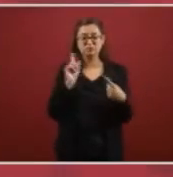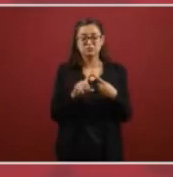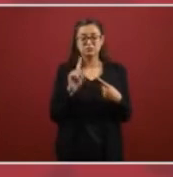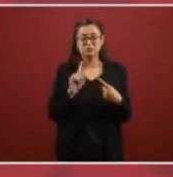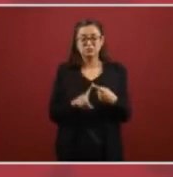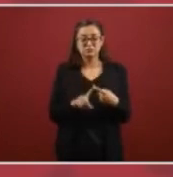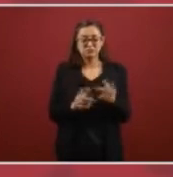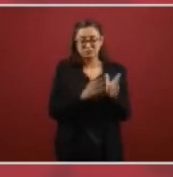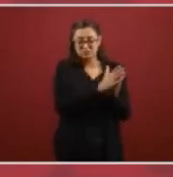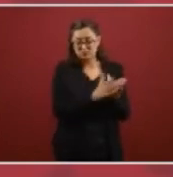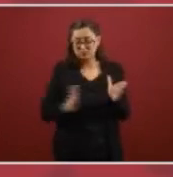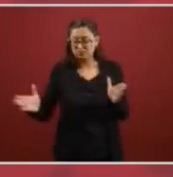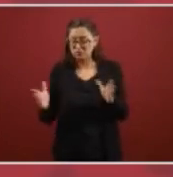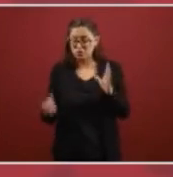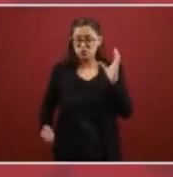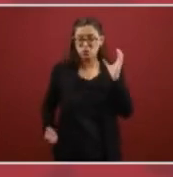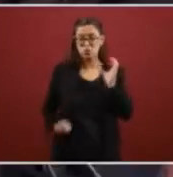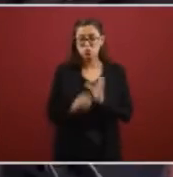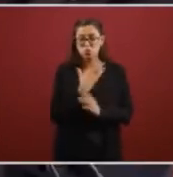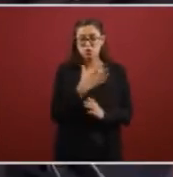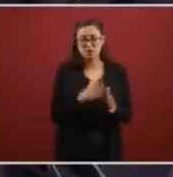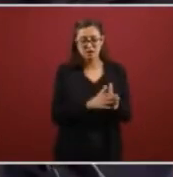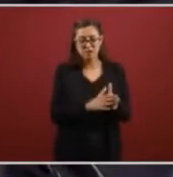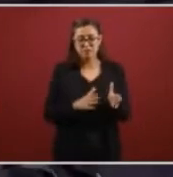at first, we're in a new phase.